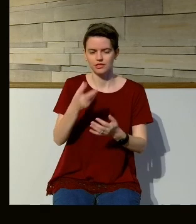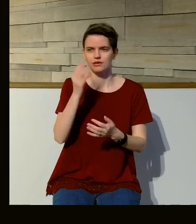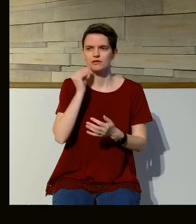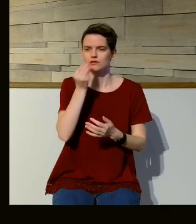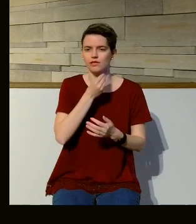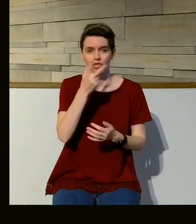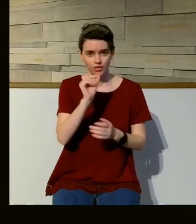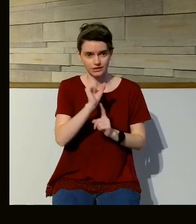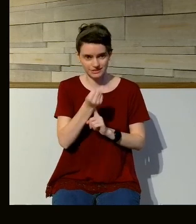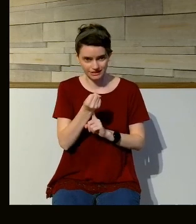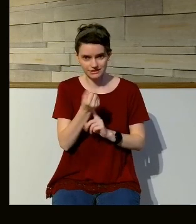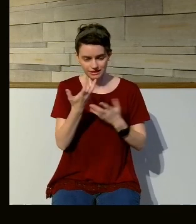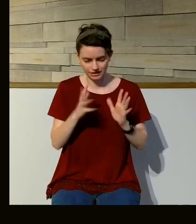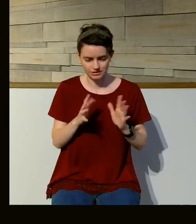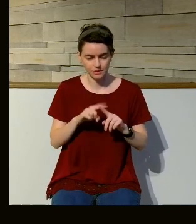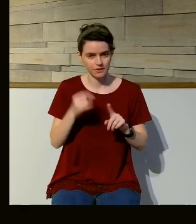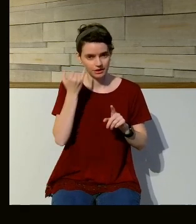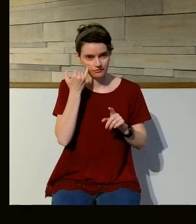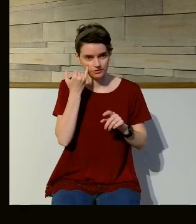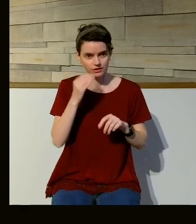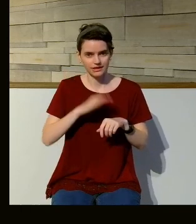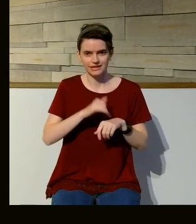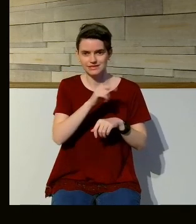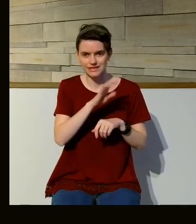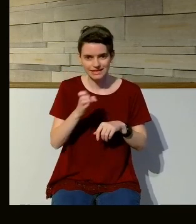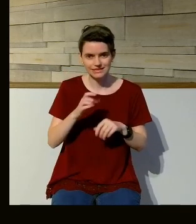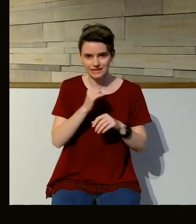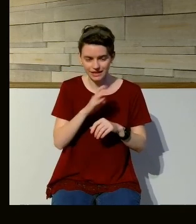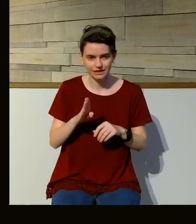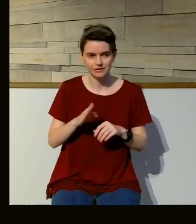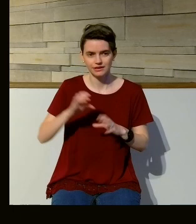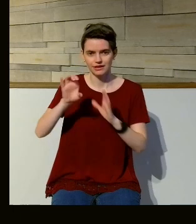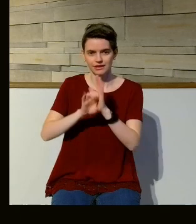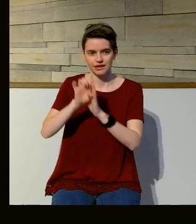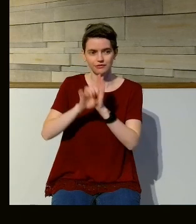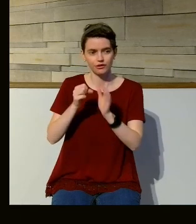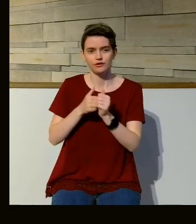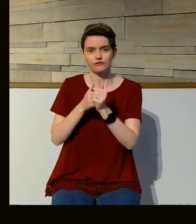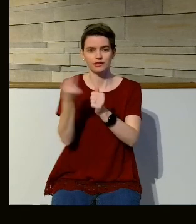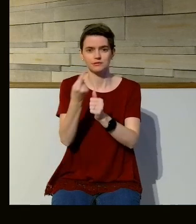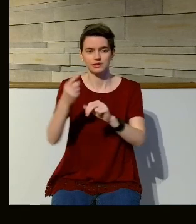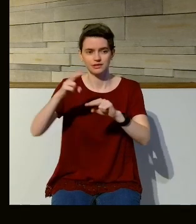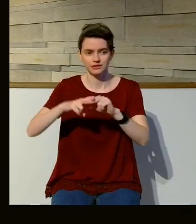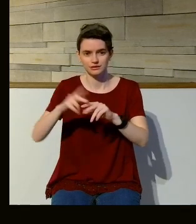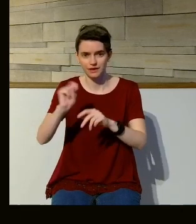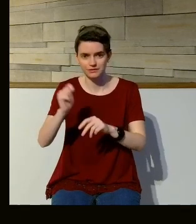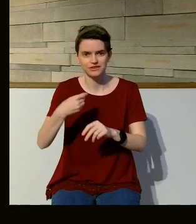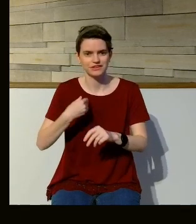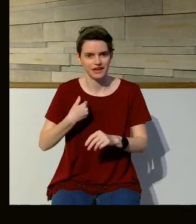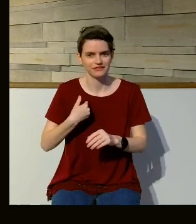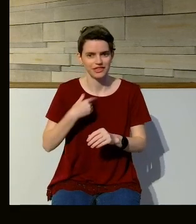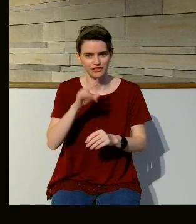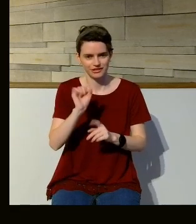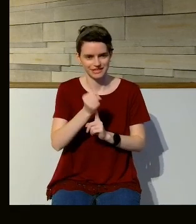less. I'm going to take a little longer than that. But if you're in a taxi cab, an elevator, or if you follow someone to the bathroom and they sit down, you've got at least 30